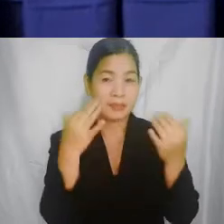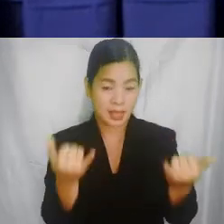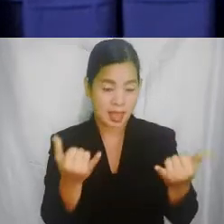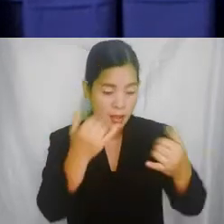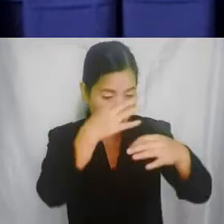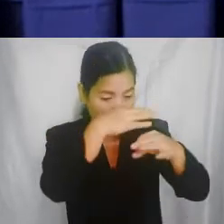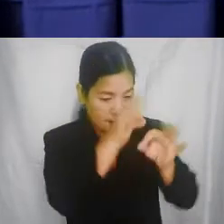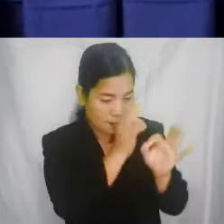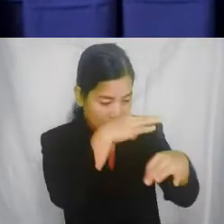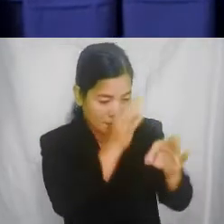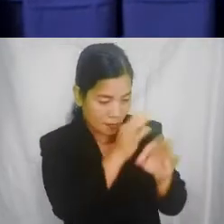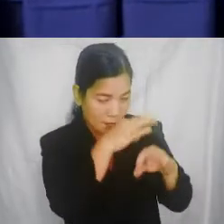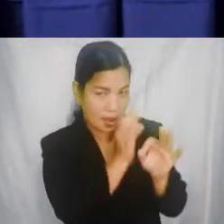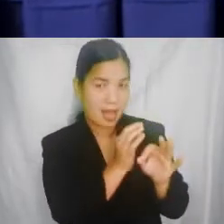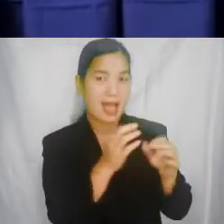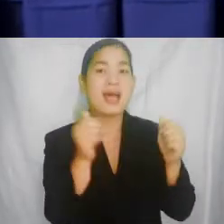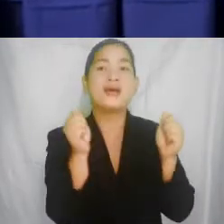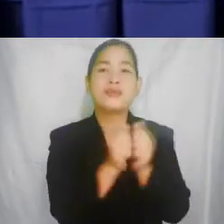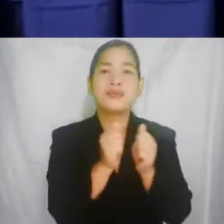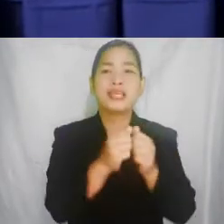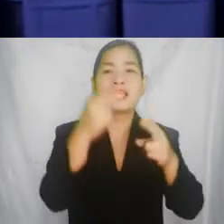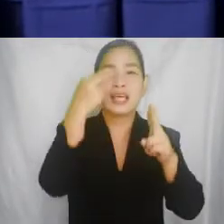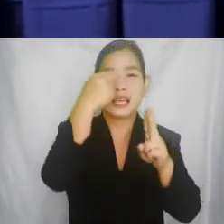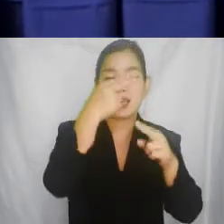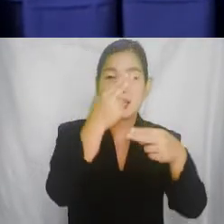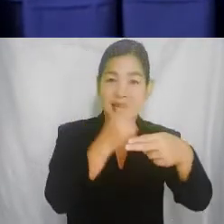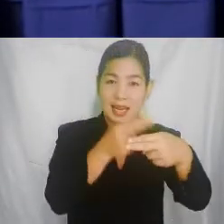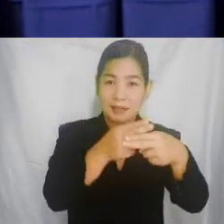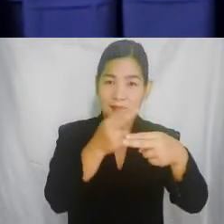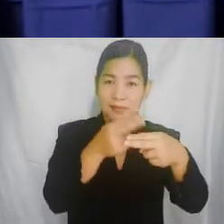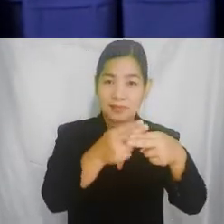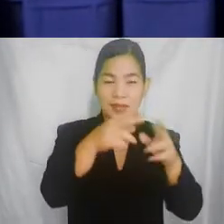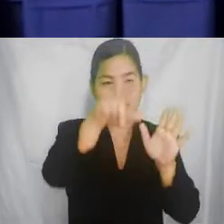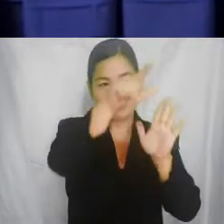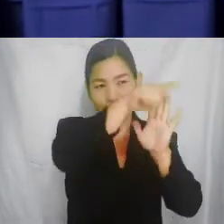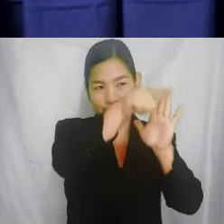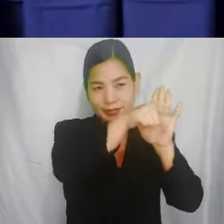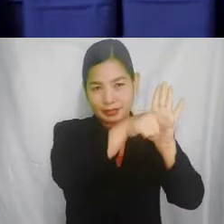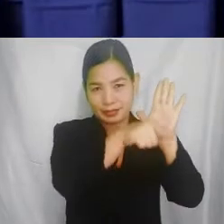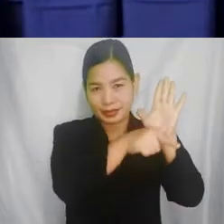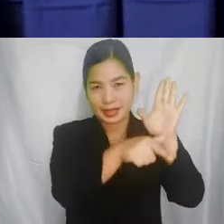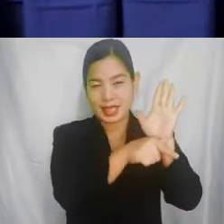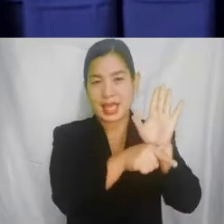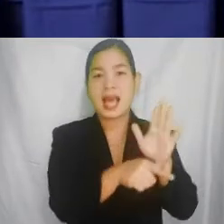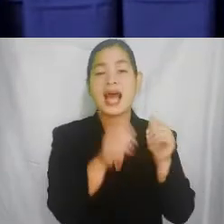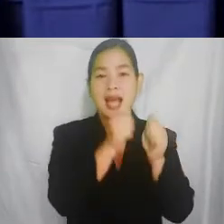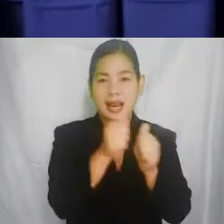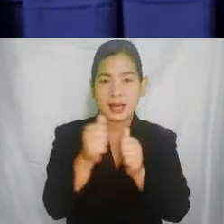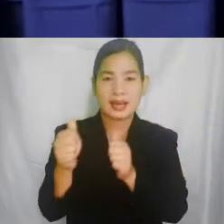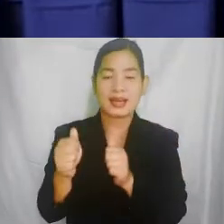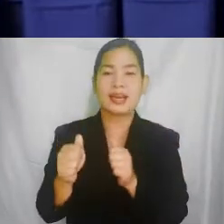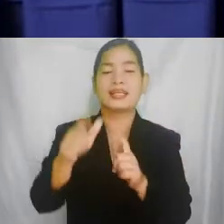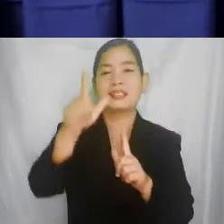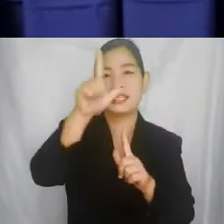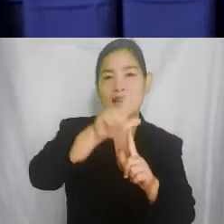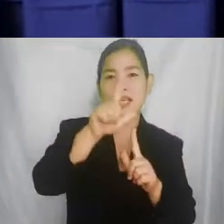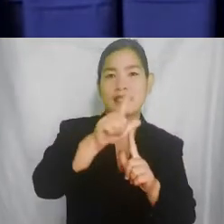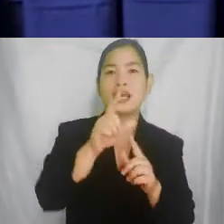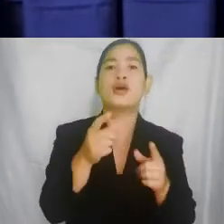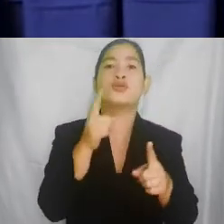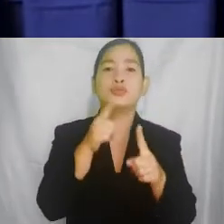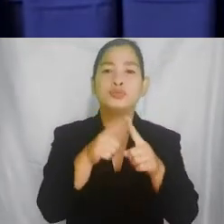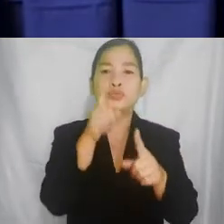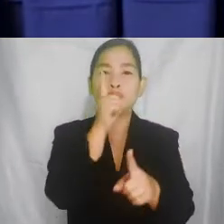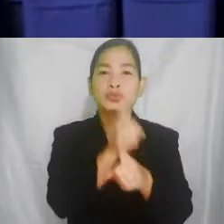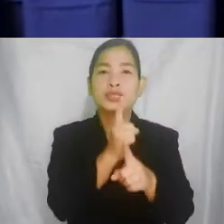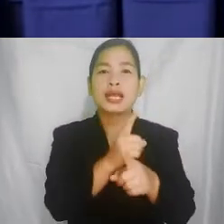jumbled letters. You are going to arrange these letters to label each part correctly. The